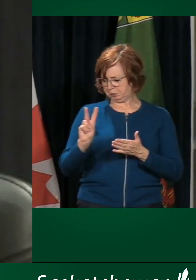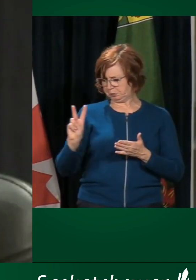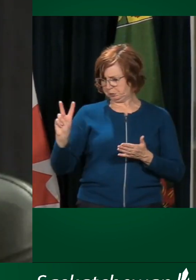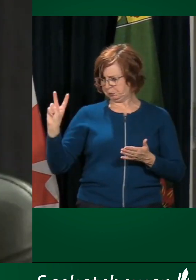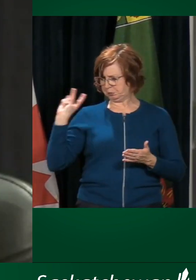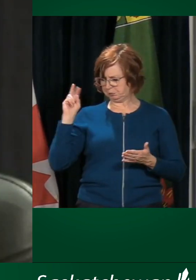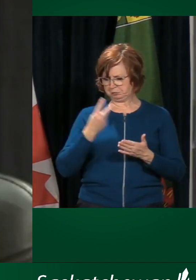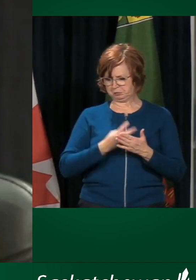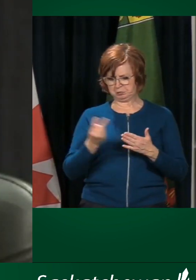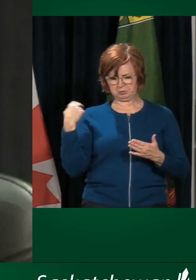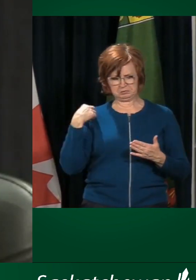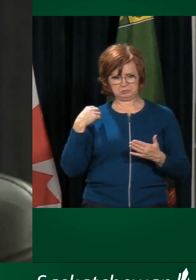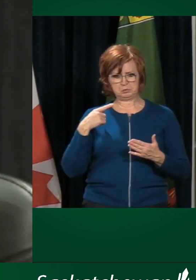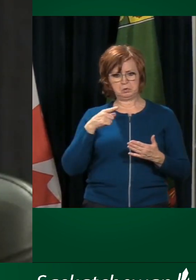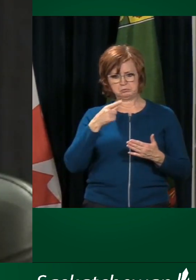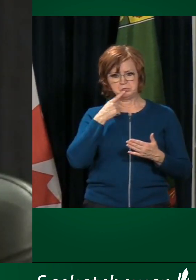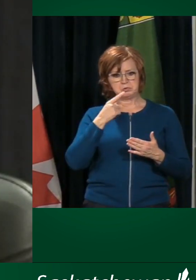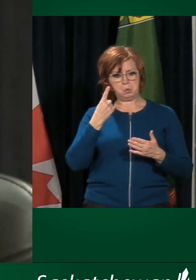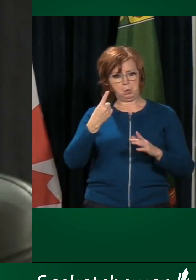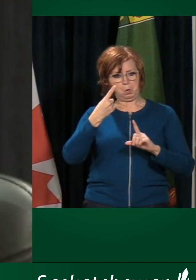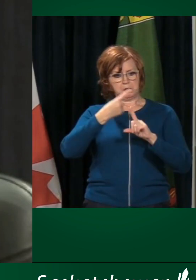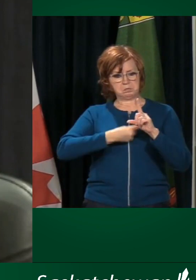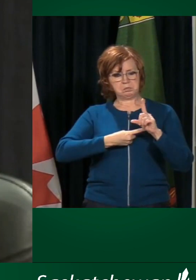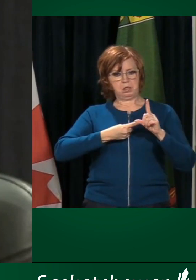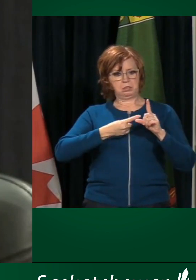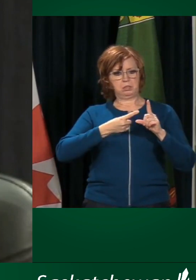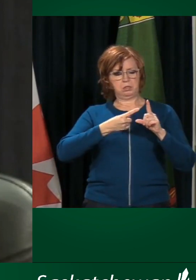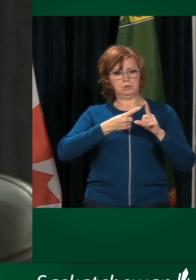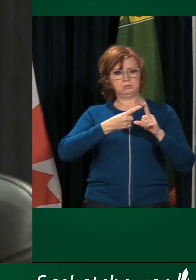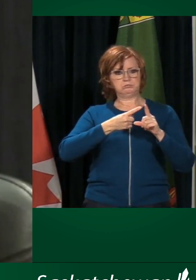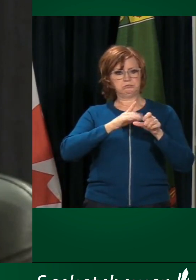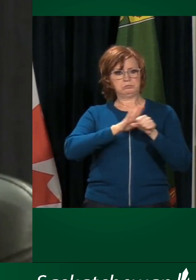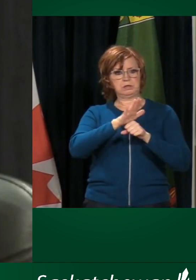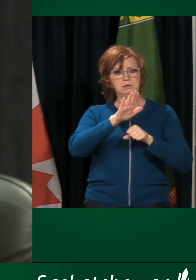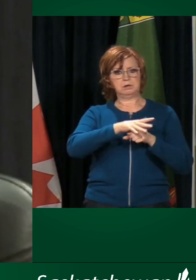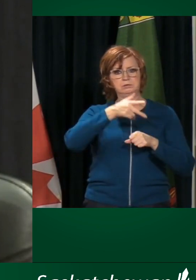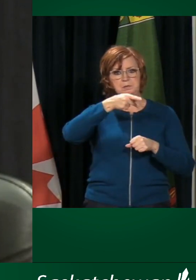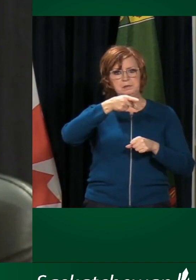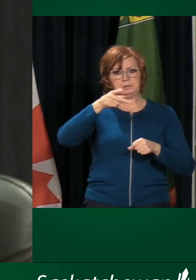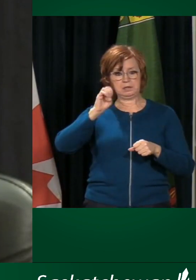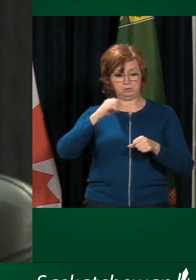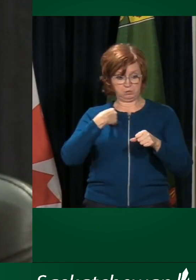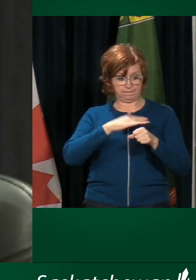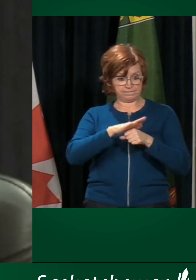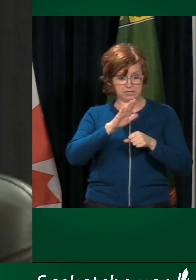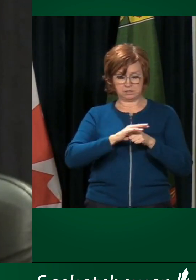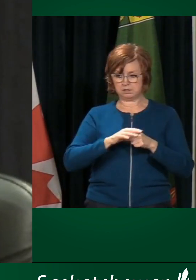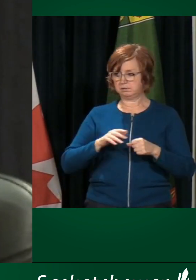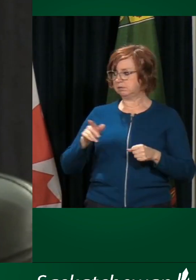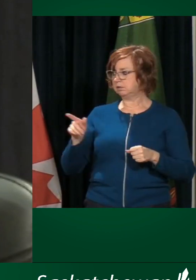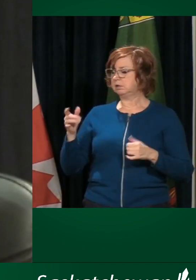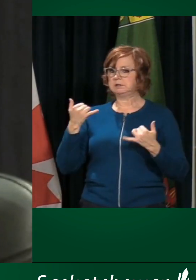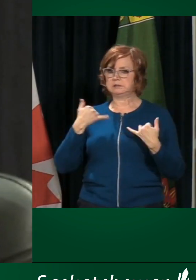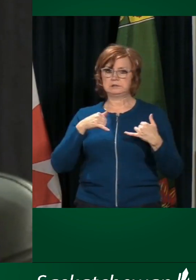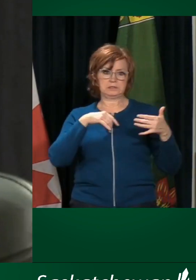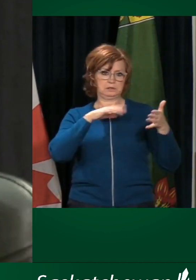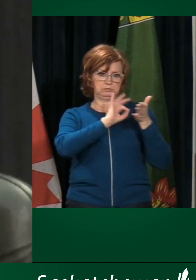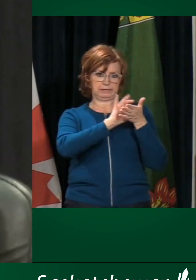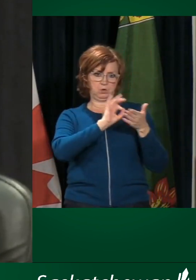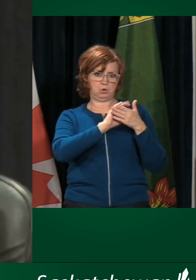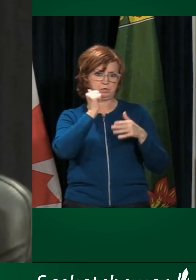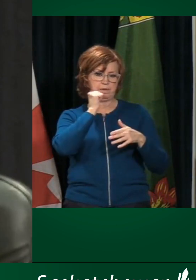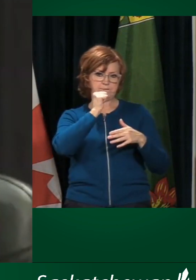couple of weeks ago, you guys had mentioned that there was about a month's supply left. What's the capacity right now? So we